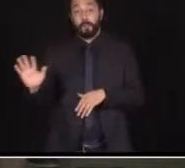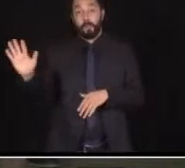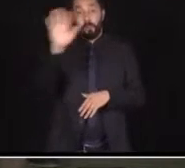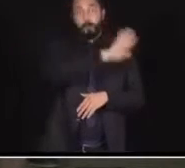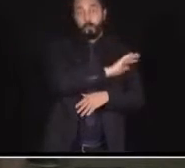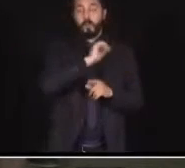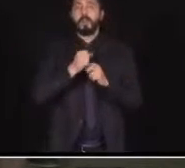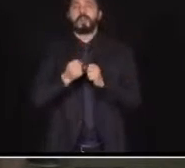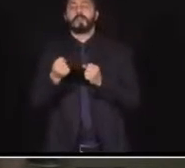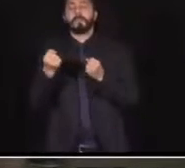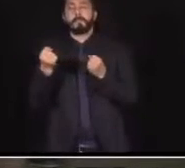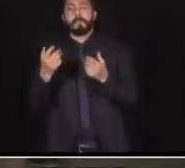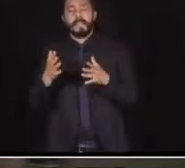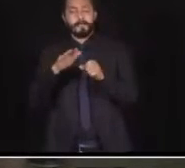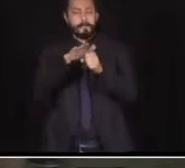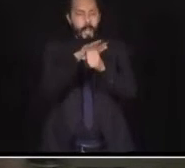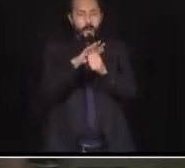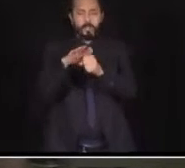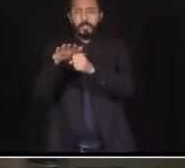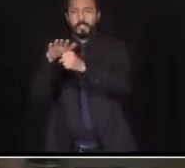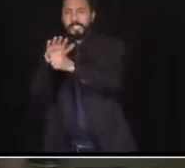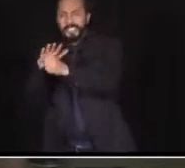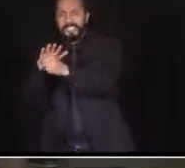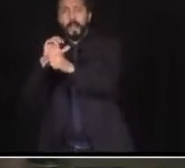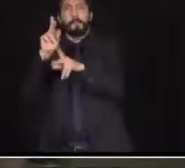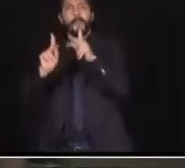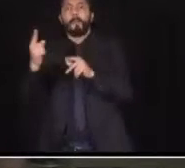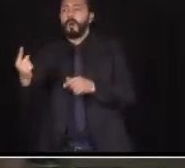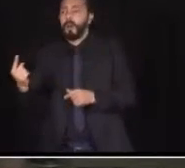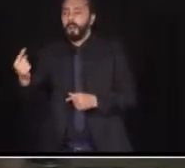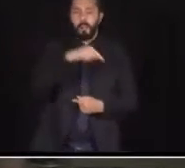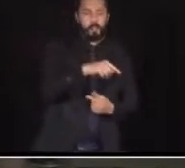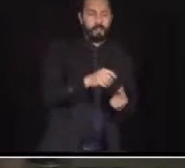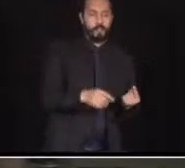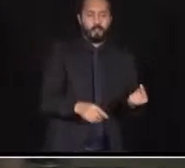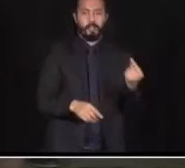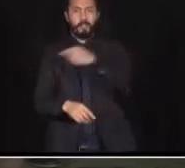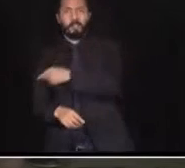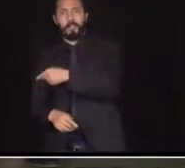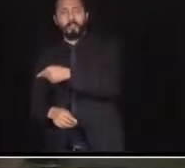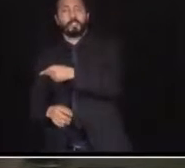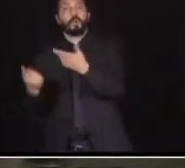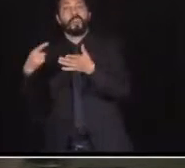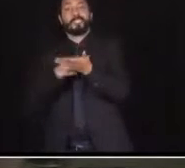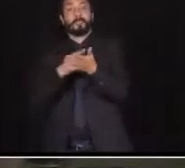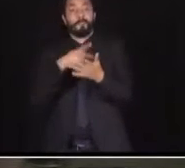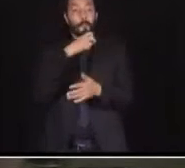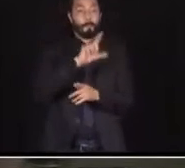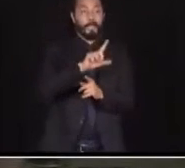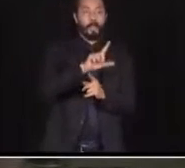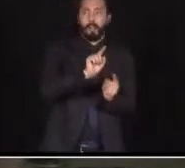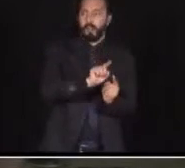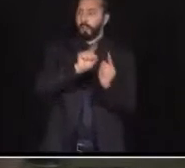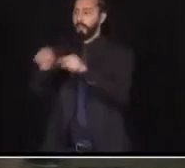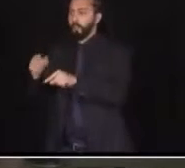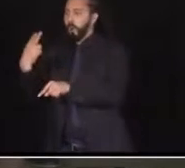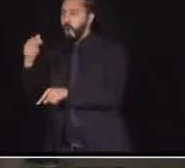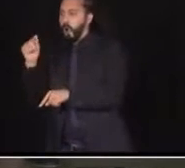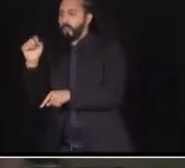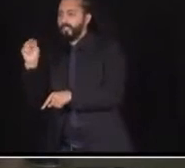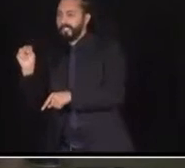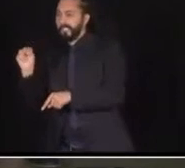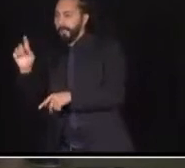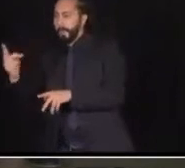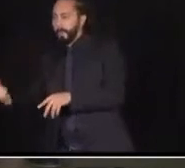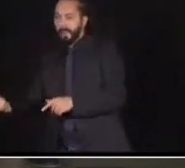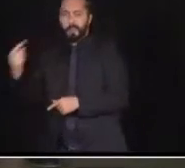been coming to our region in Halton from the hotspot areas like Peel to go to our local gyms or restaurants.